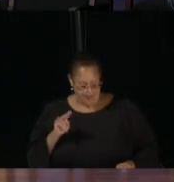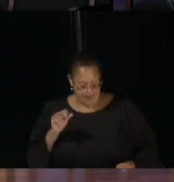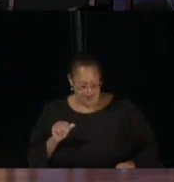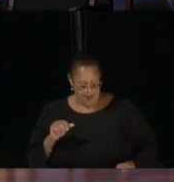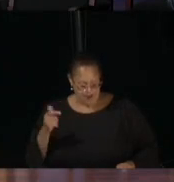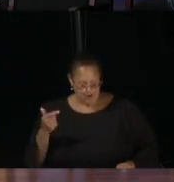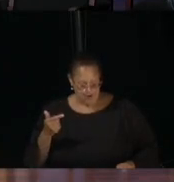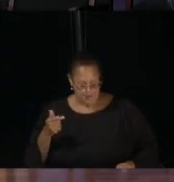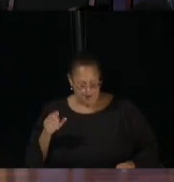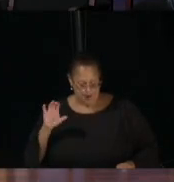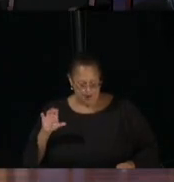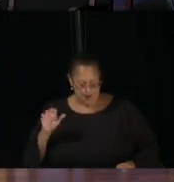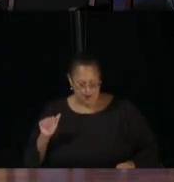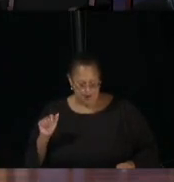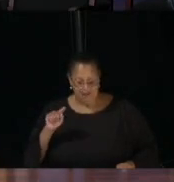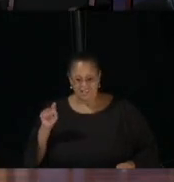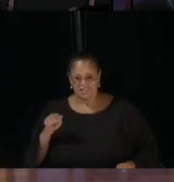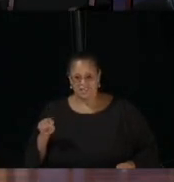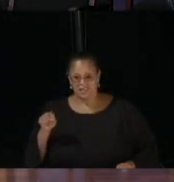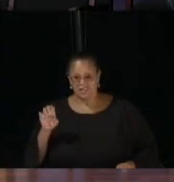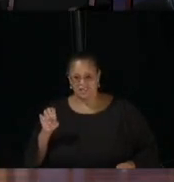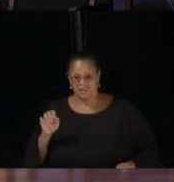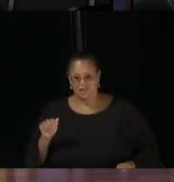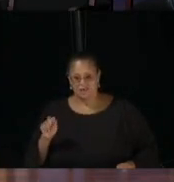Donna Germaine Cazot.